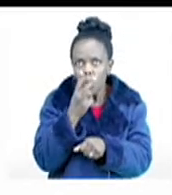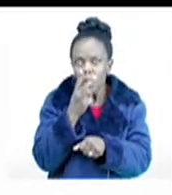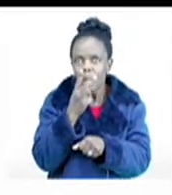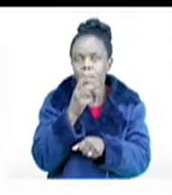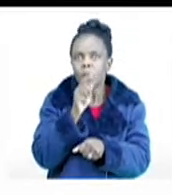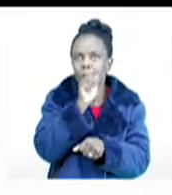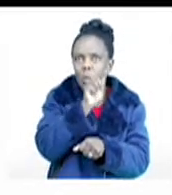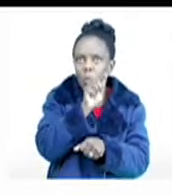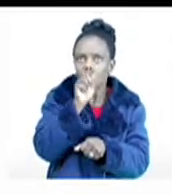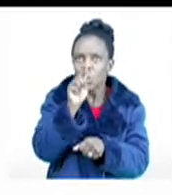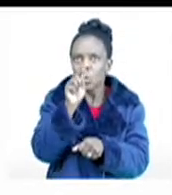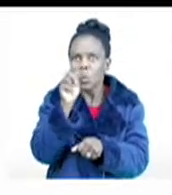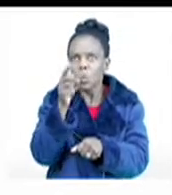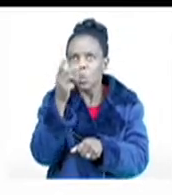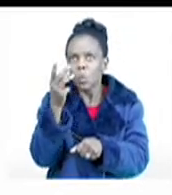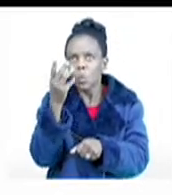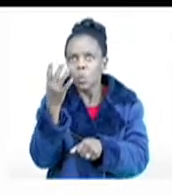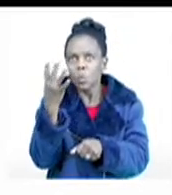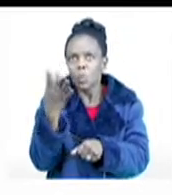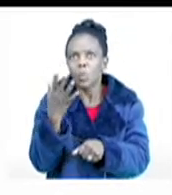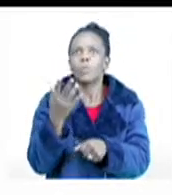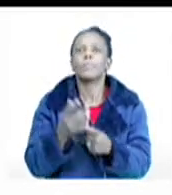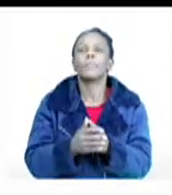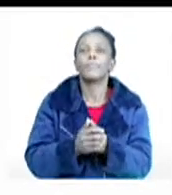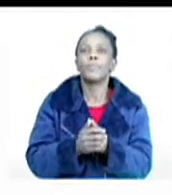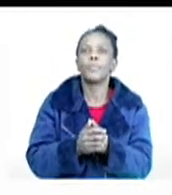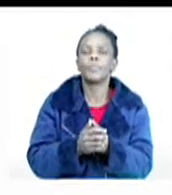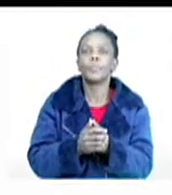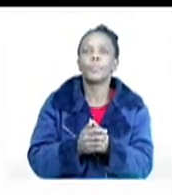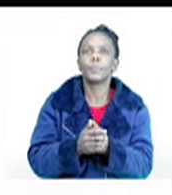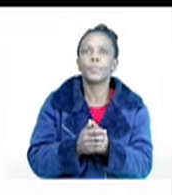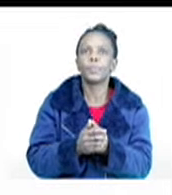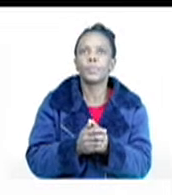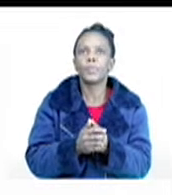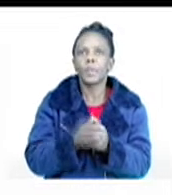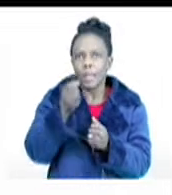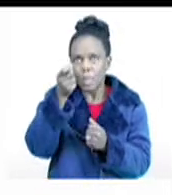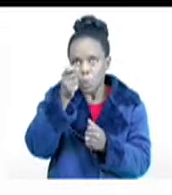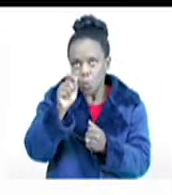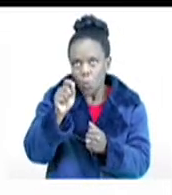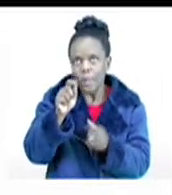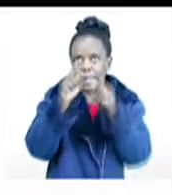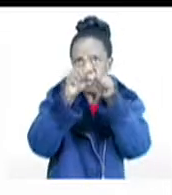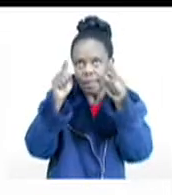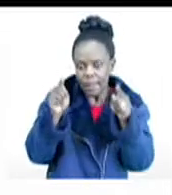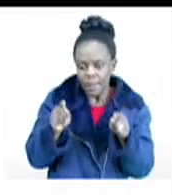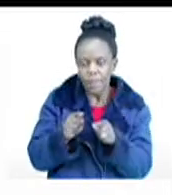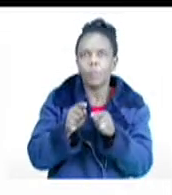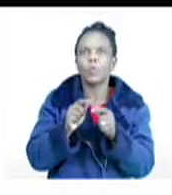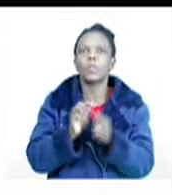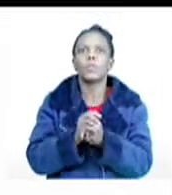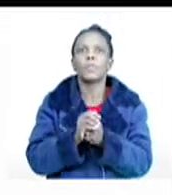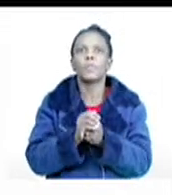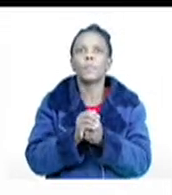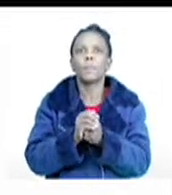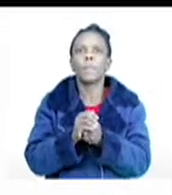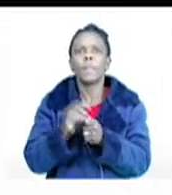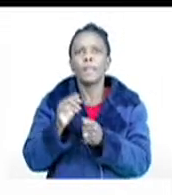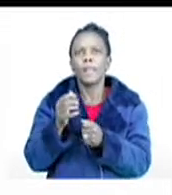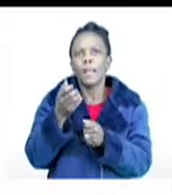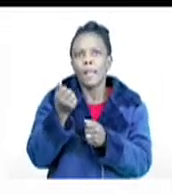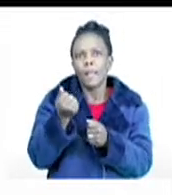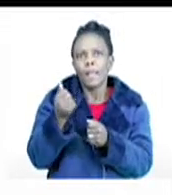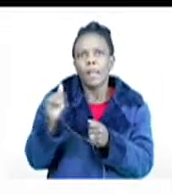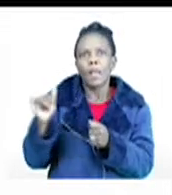count out loud. The next thing we can see is the aeroplane. That's